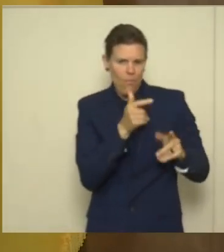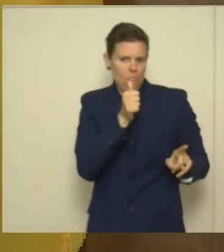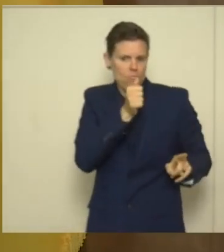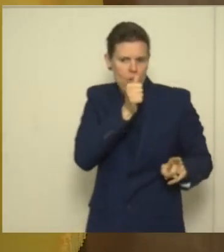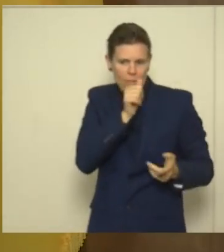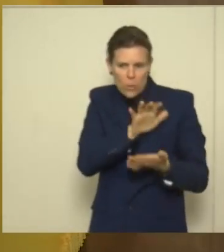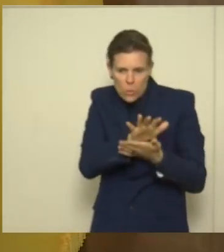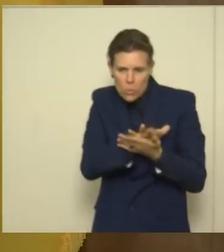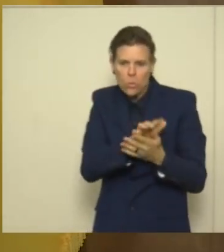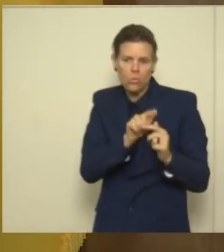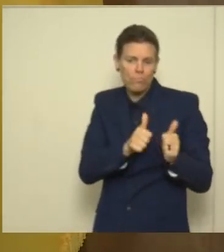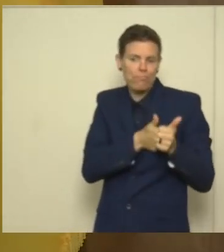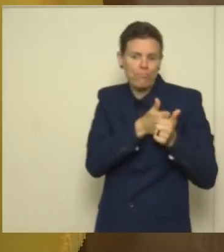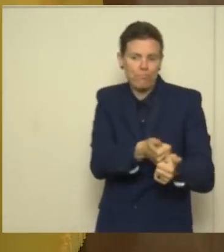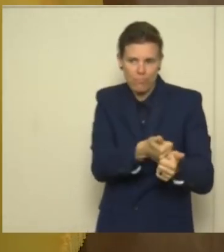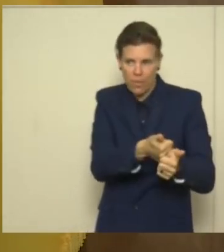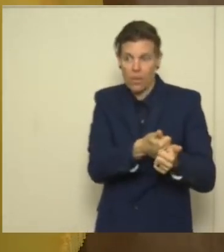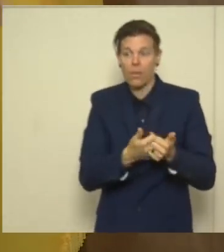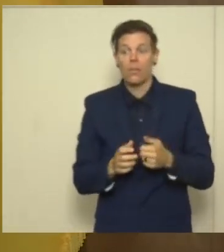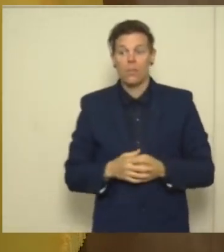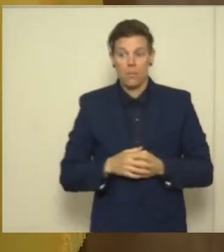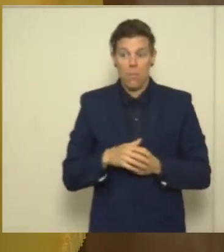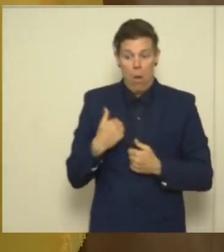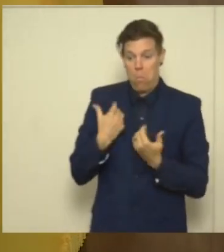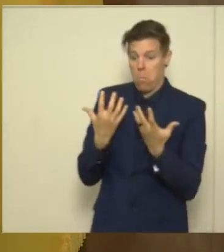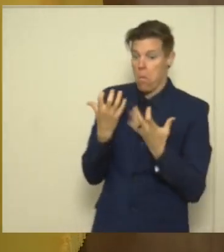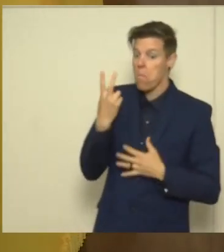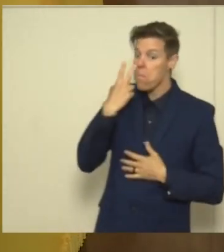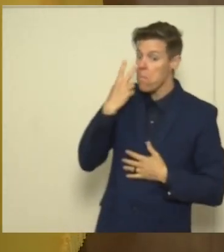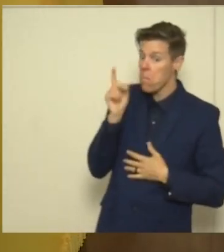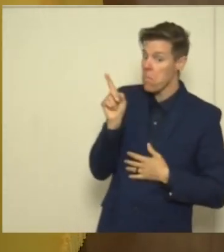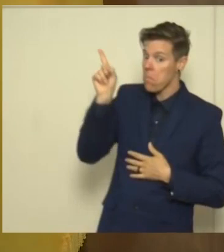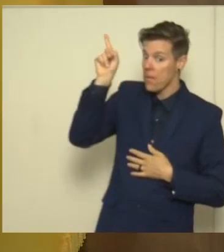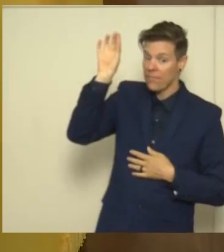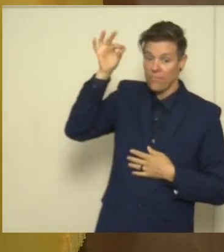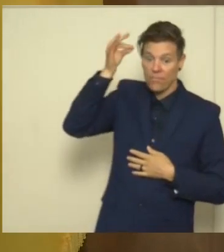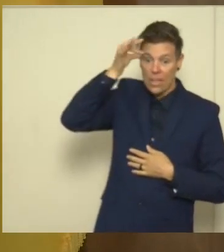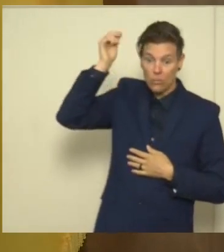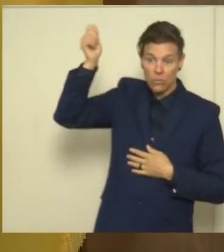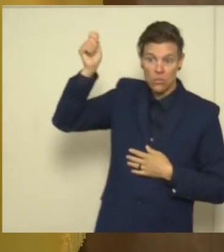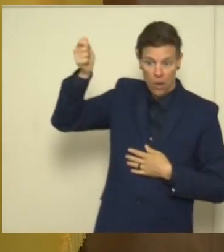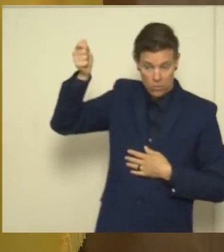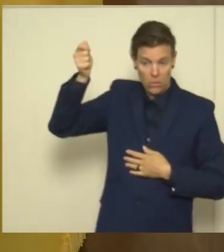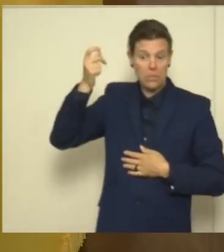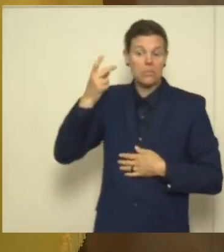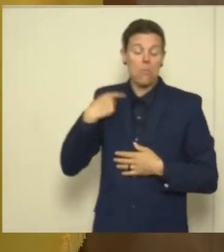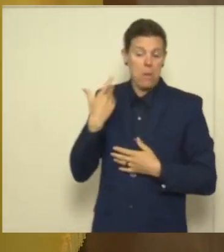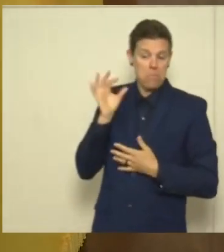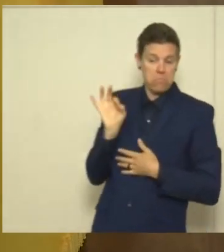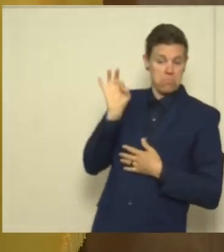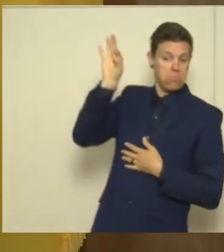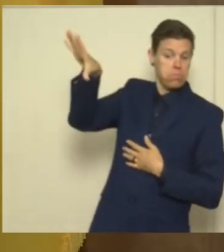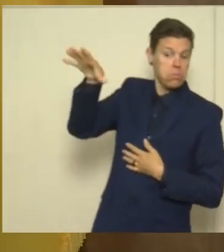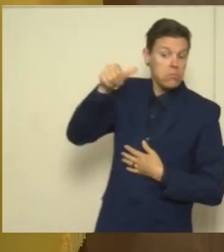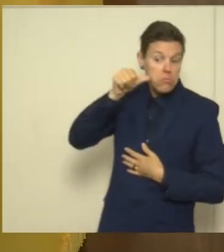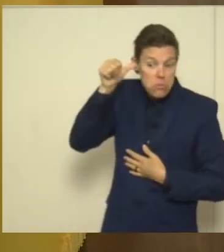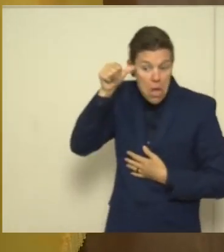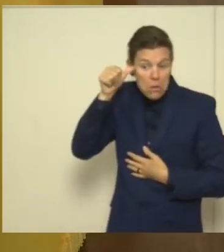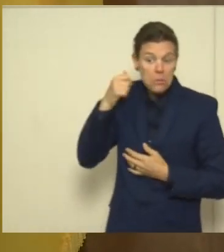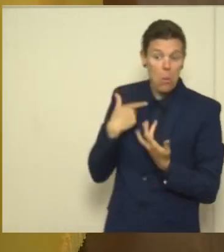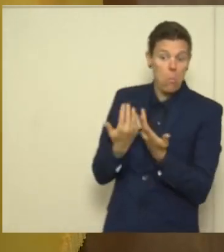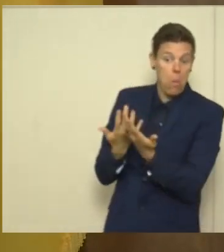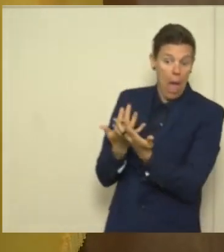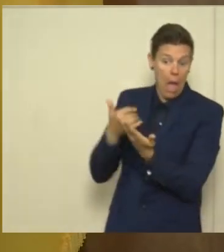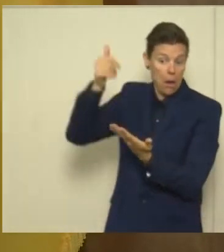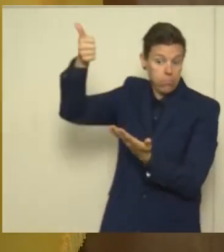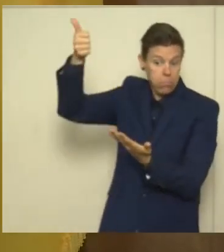if the federal judge agrees with us. I don't know whether they will or they won't. I